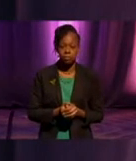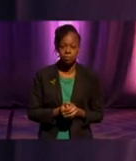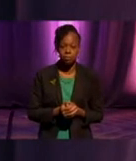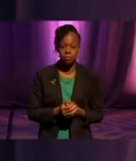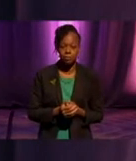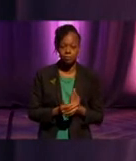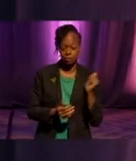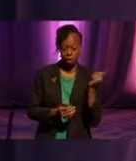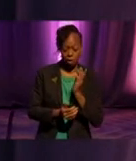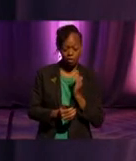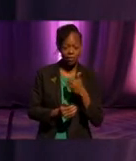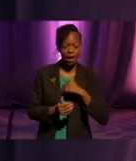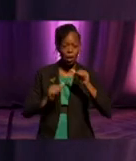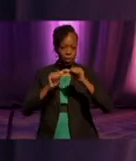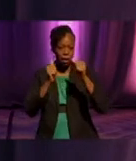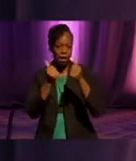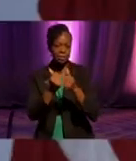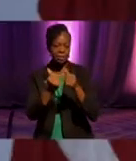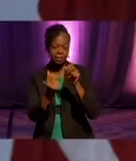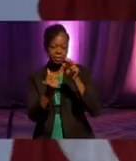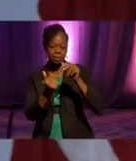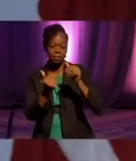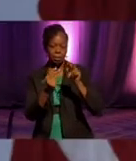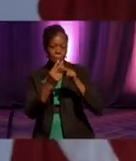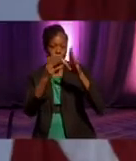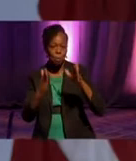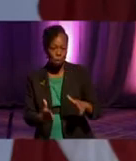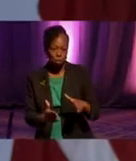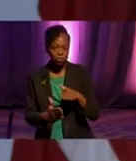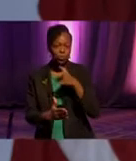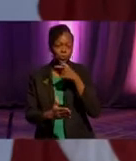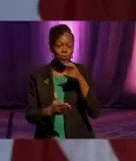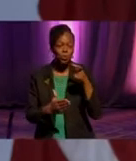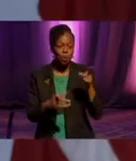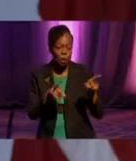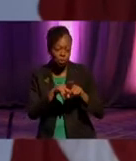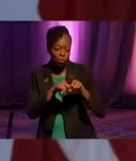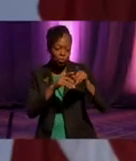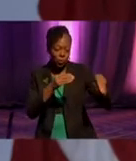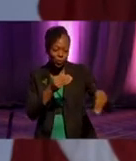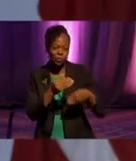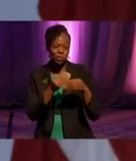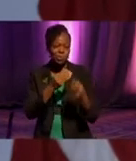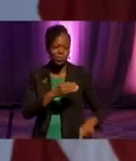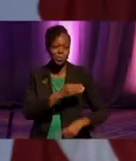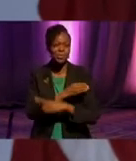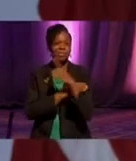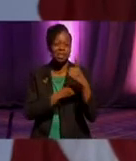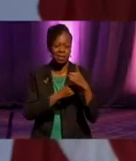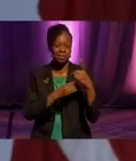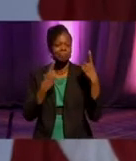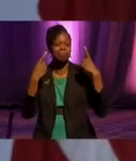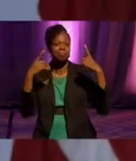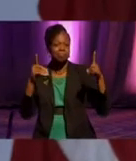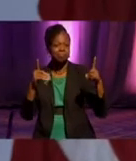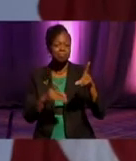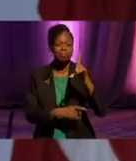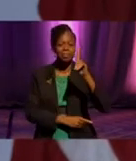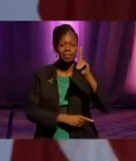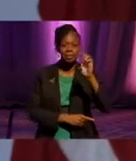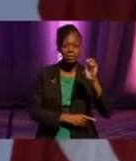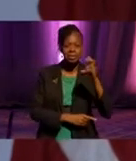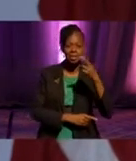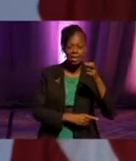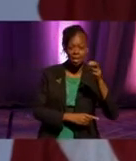thanks to all of our agency partners and offices who have made today possible as well: DC Health, the DC Department of Healthcare Finance,